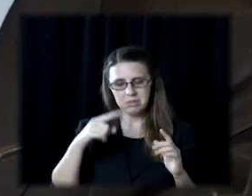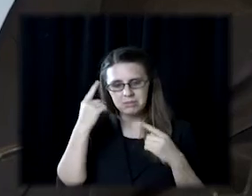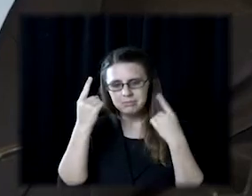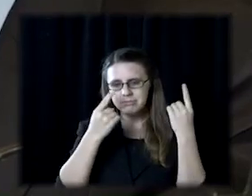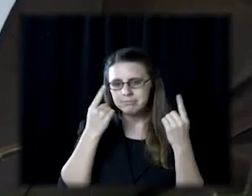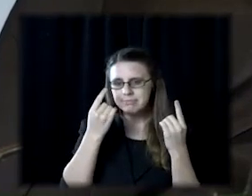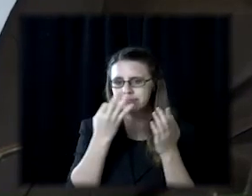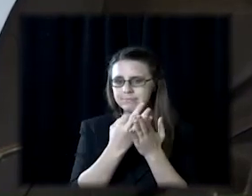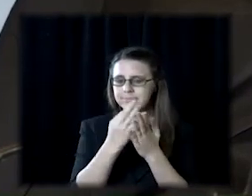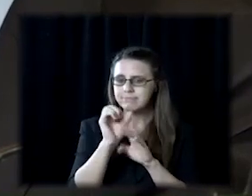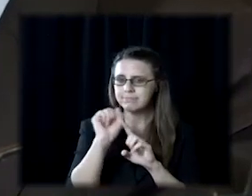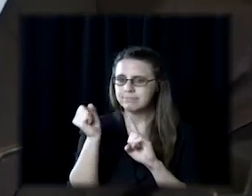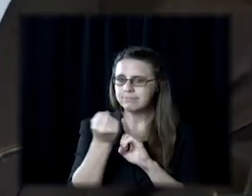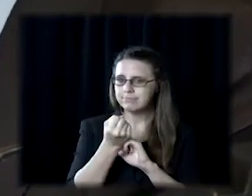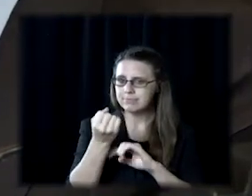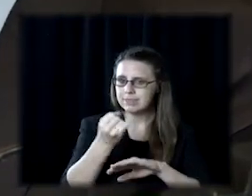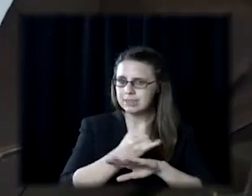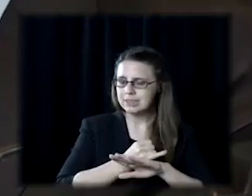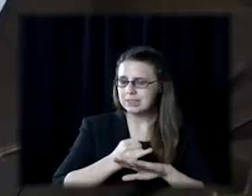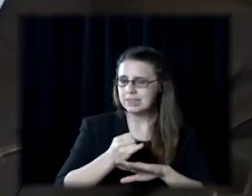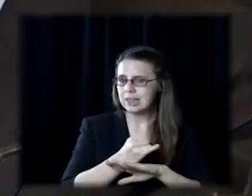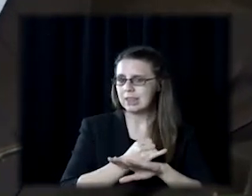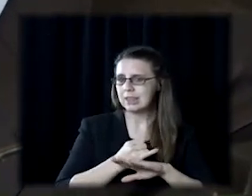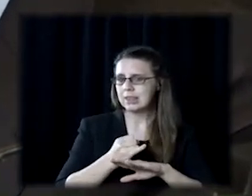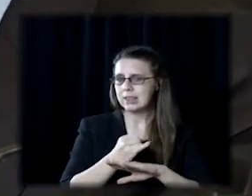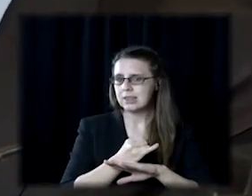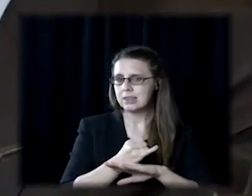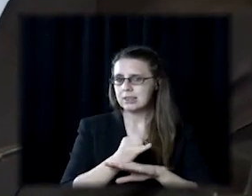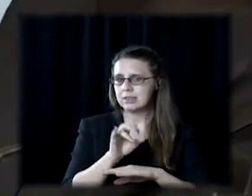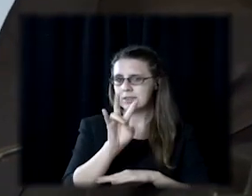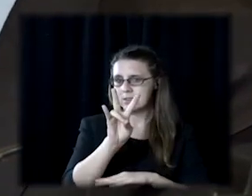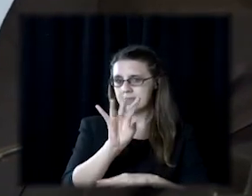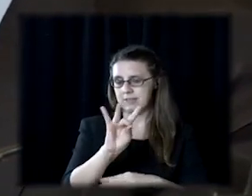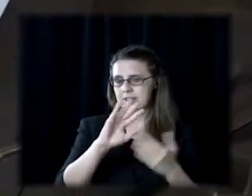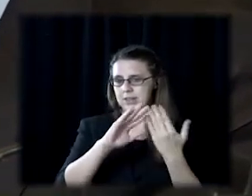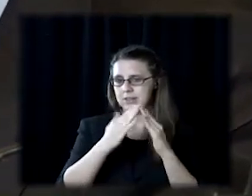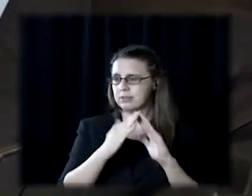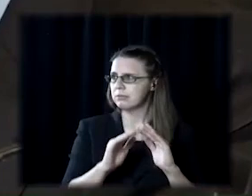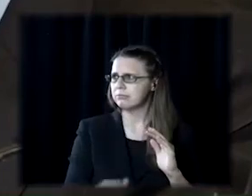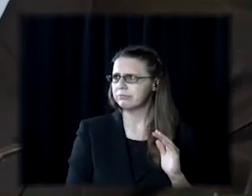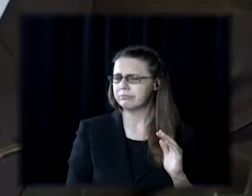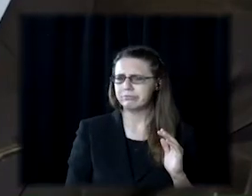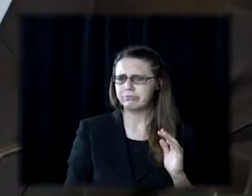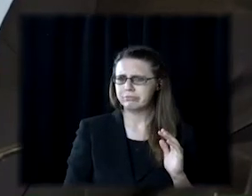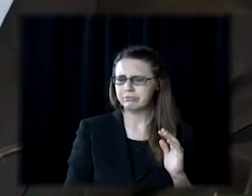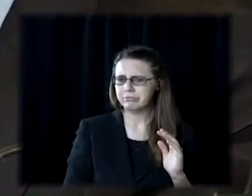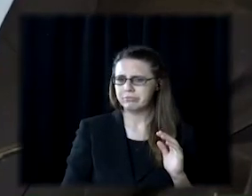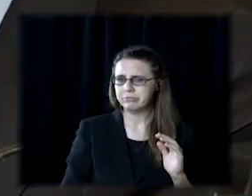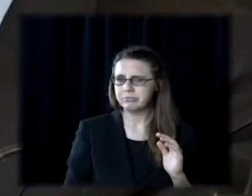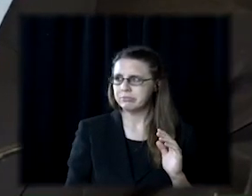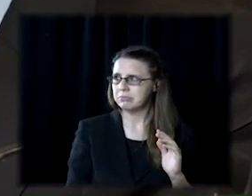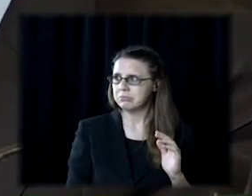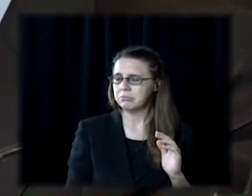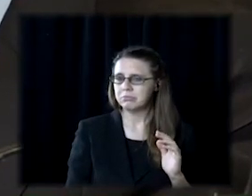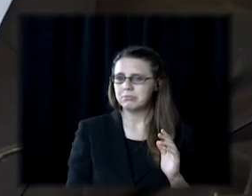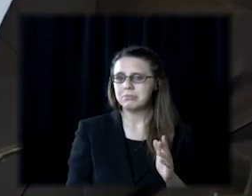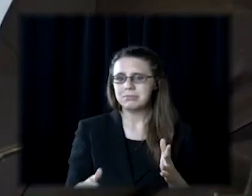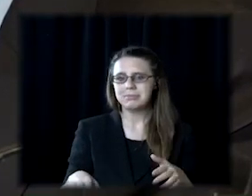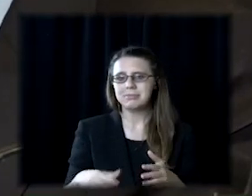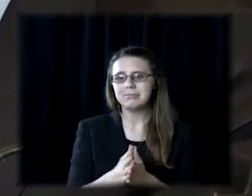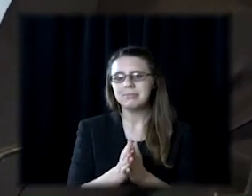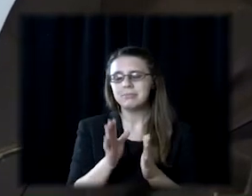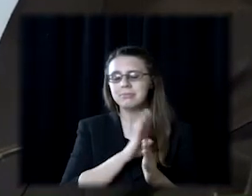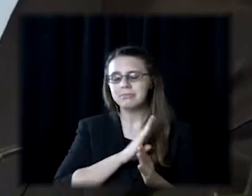the financial situation of the island's 78 municipalities. To those effects, the board has had